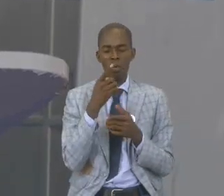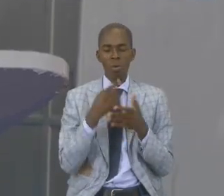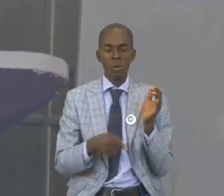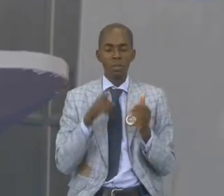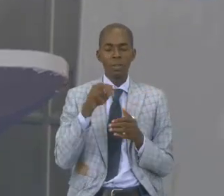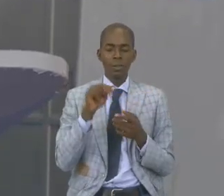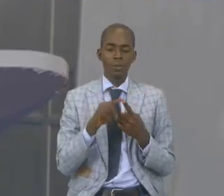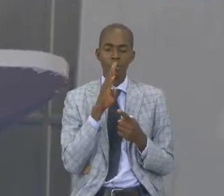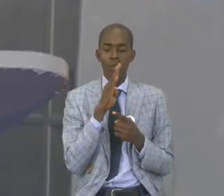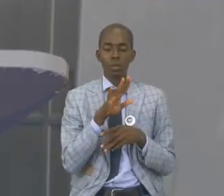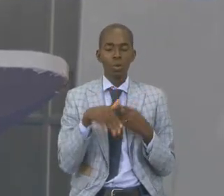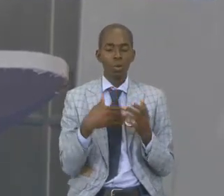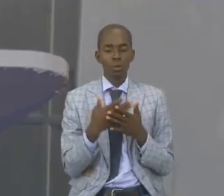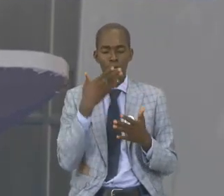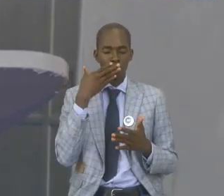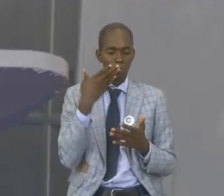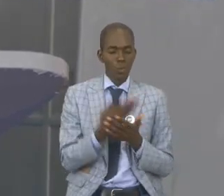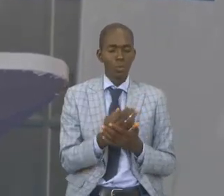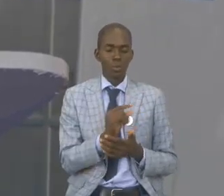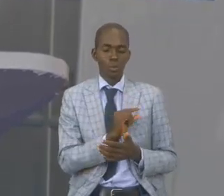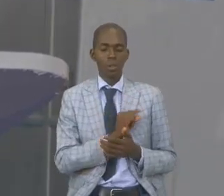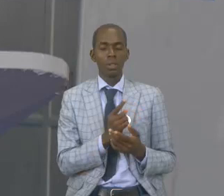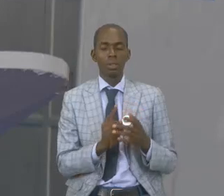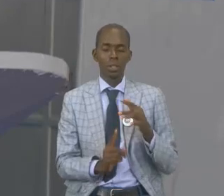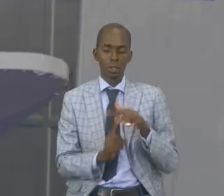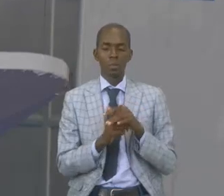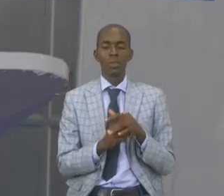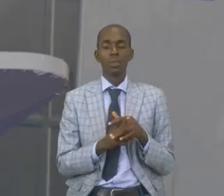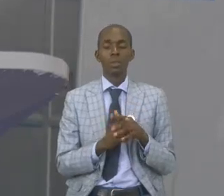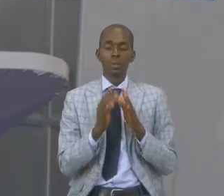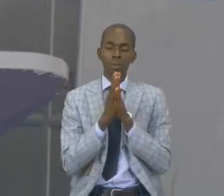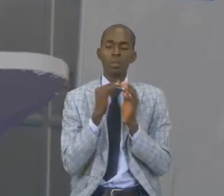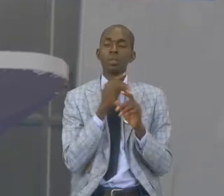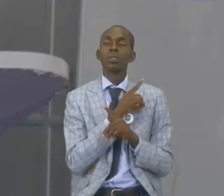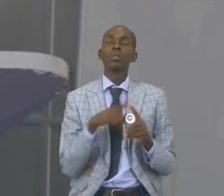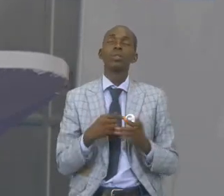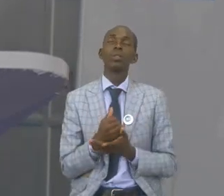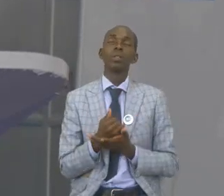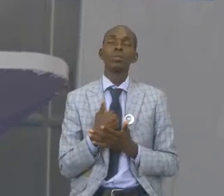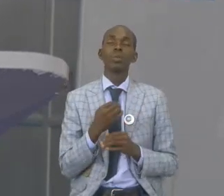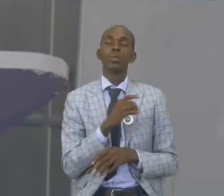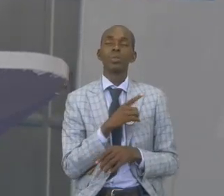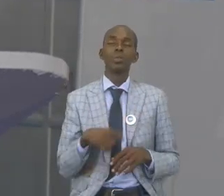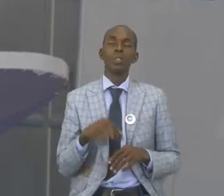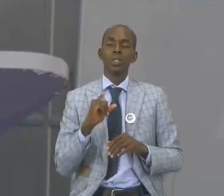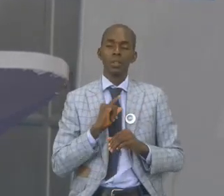qualities came out. Pray unto the Lord. Help me, O Lord. I